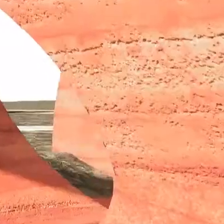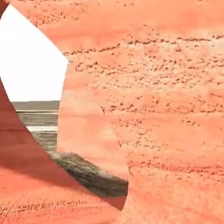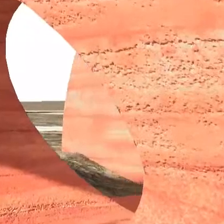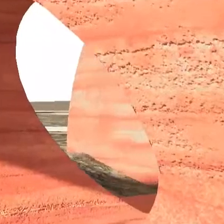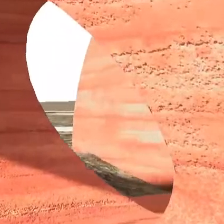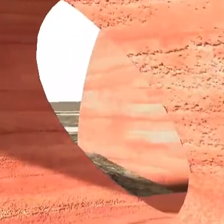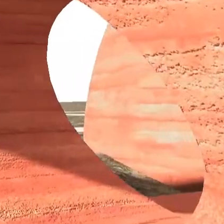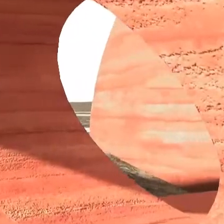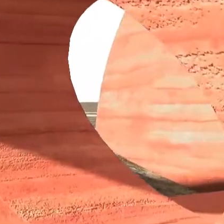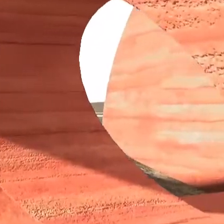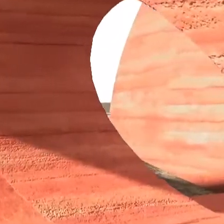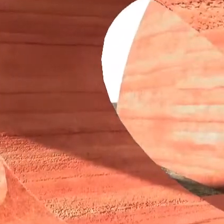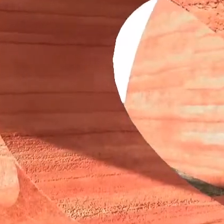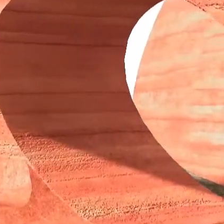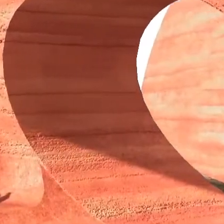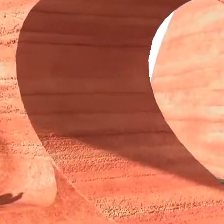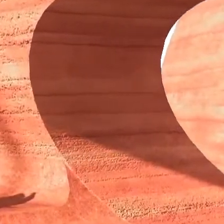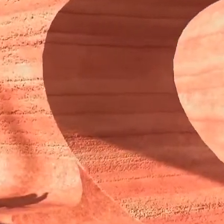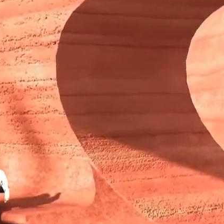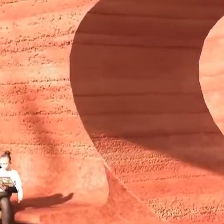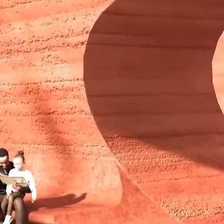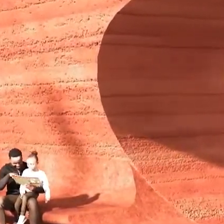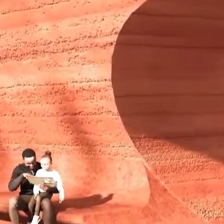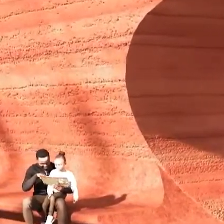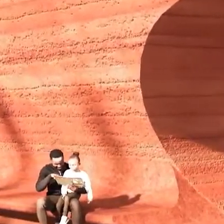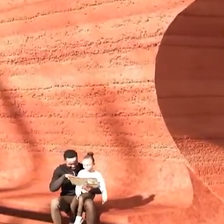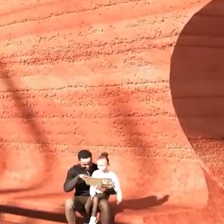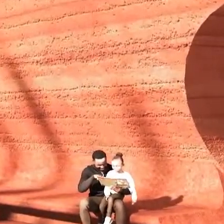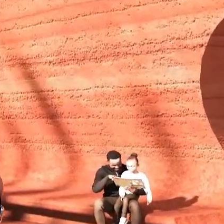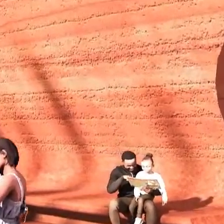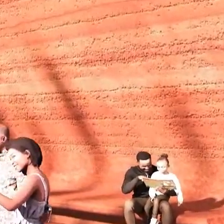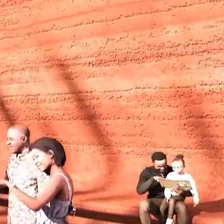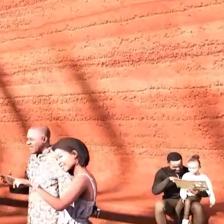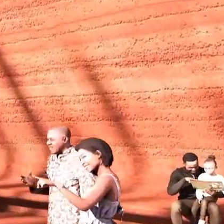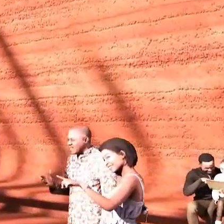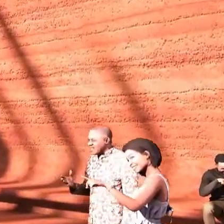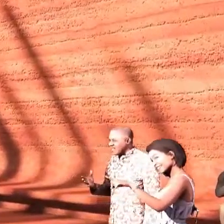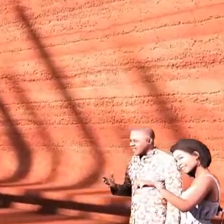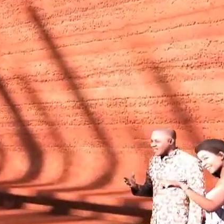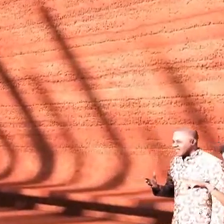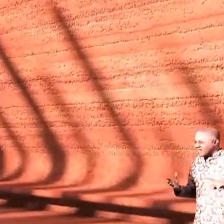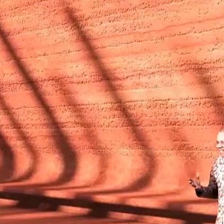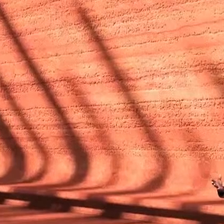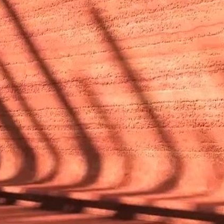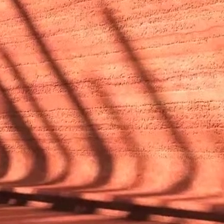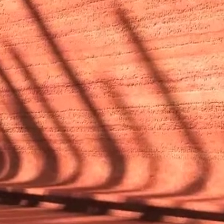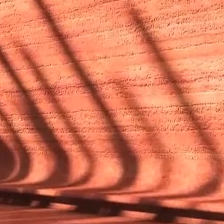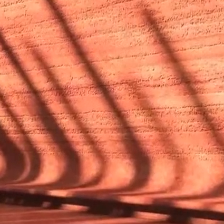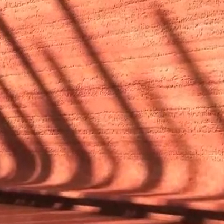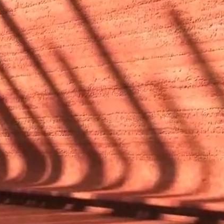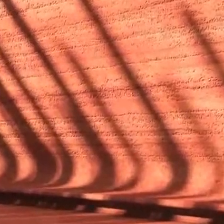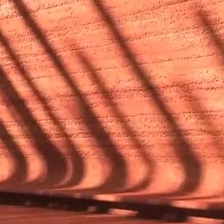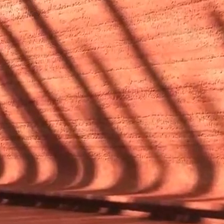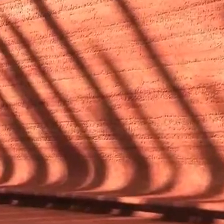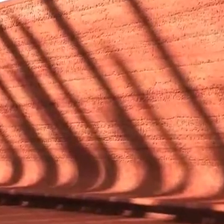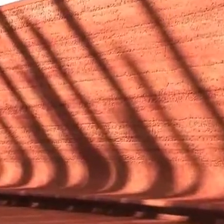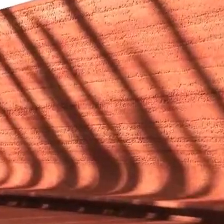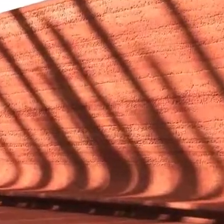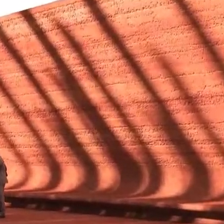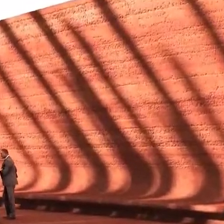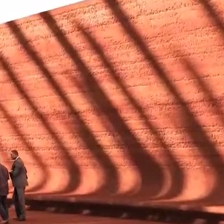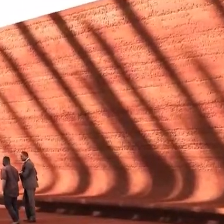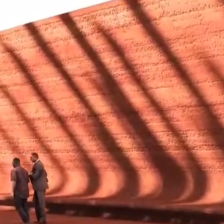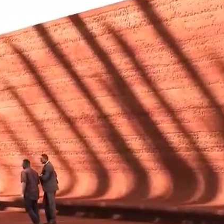Oh, I live with a bad man, oh Lord. Oh,